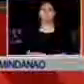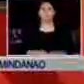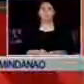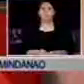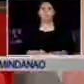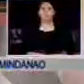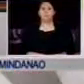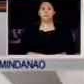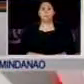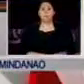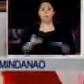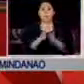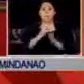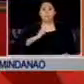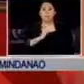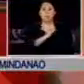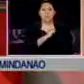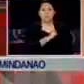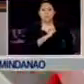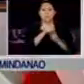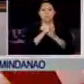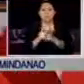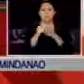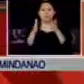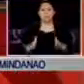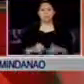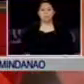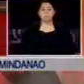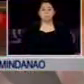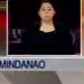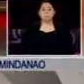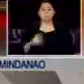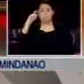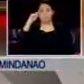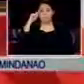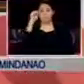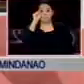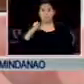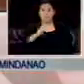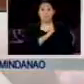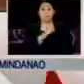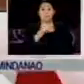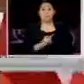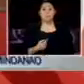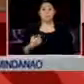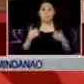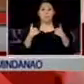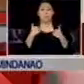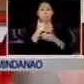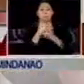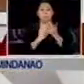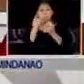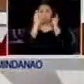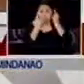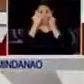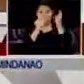Floor Leader. Mr. President, we have pending matters. As a matter of fact, number